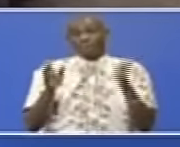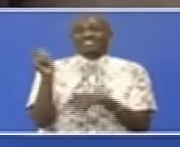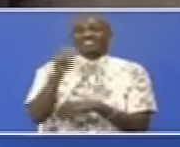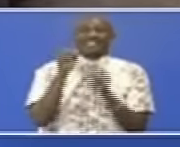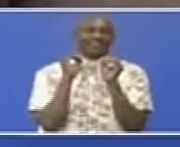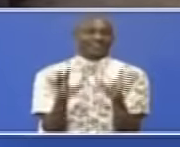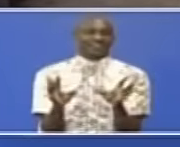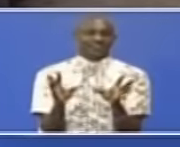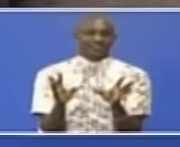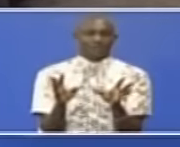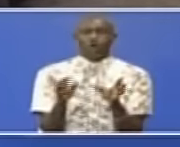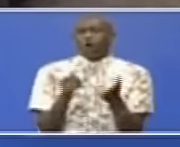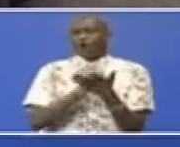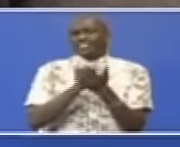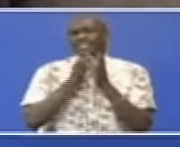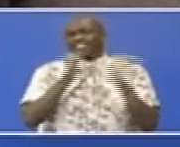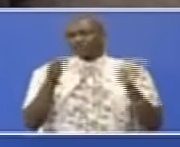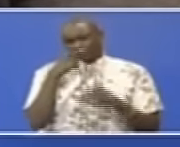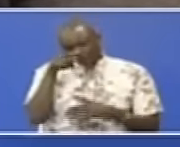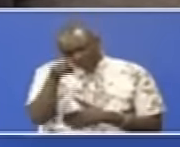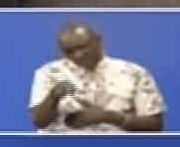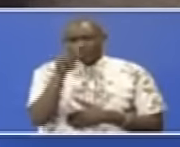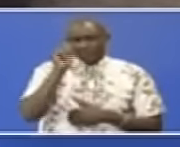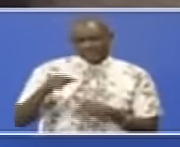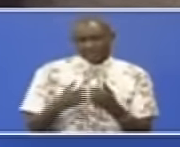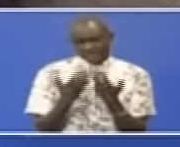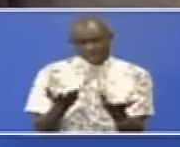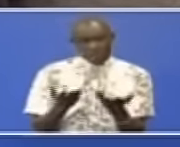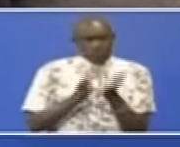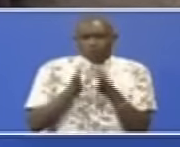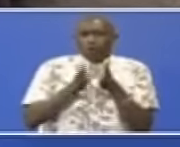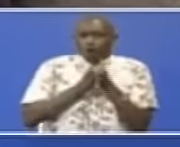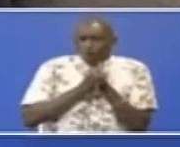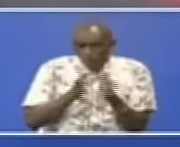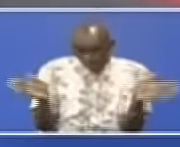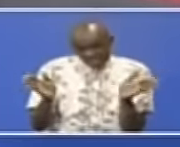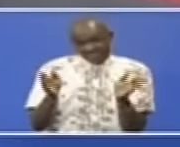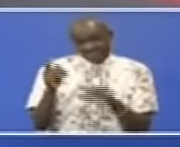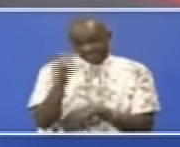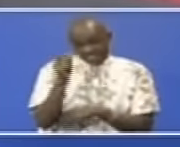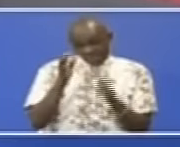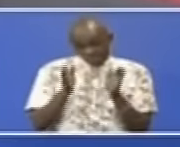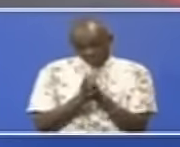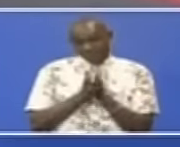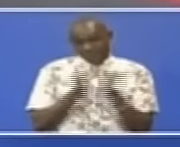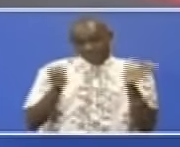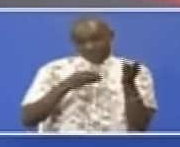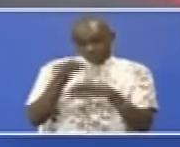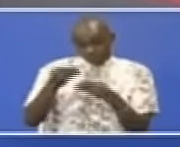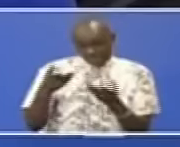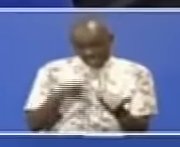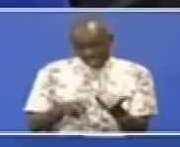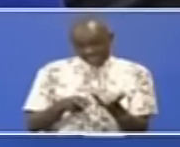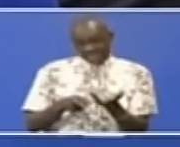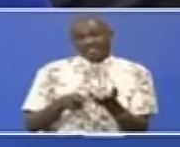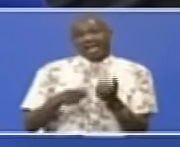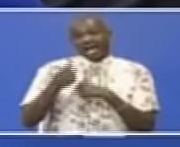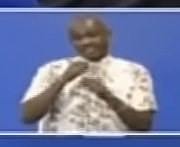The Auditor General argued the procurement ought to have been undertaken through open tender in accordance with the Public Procurement and Disposal